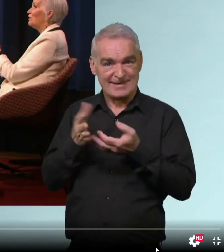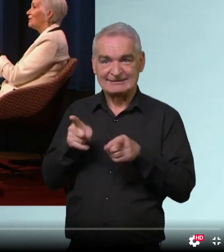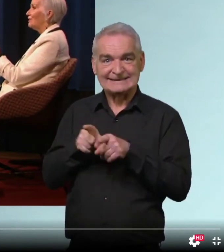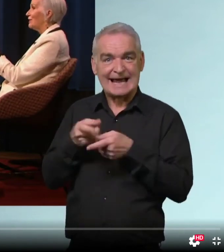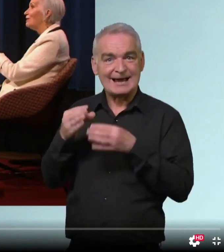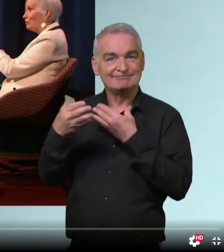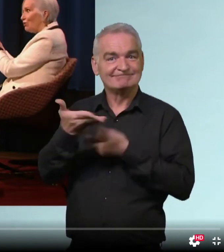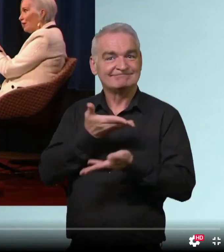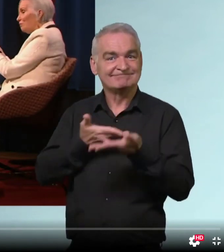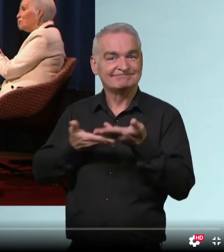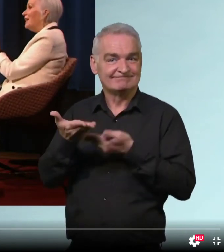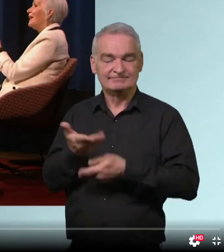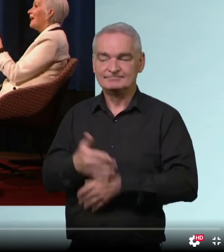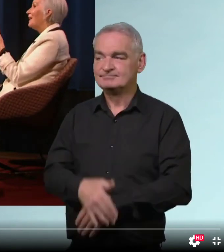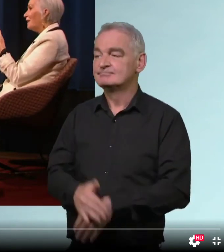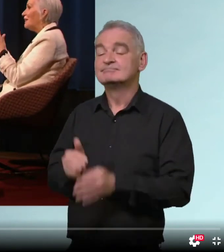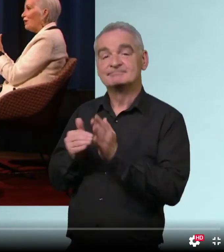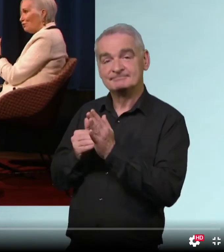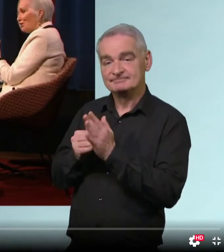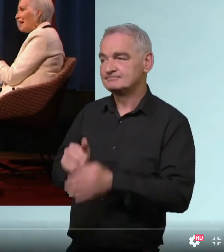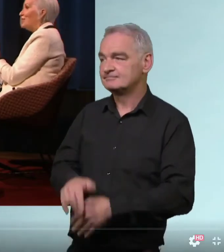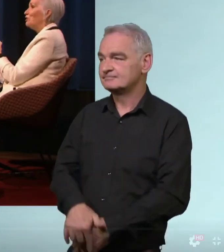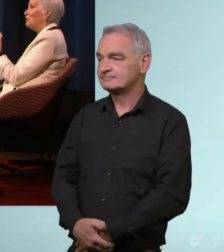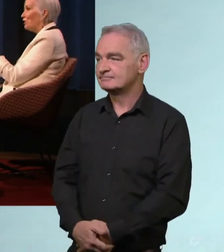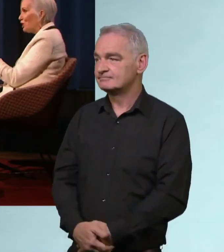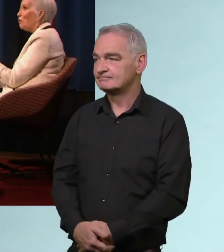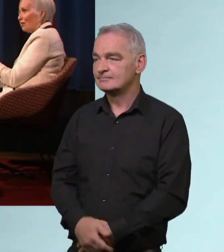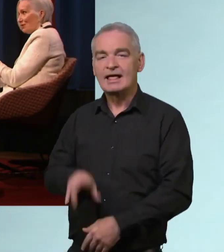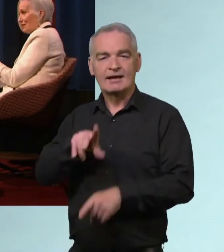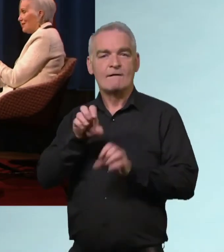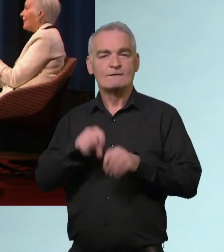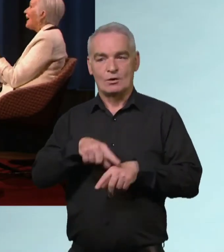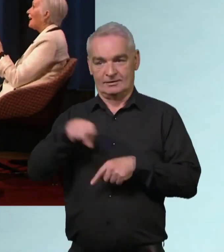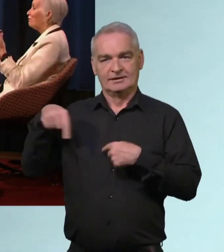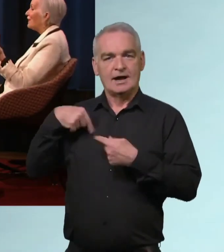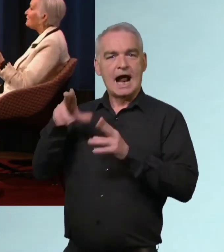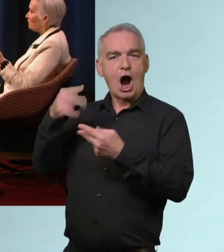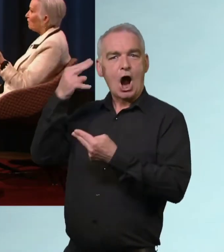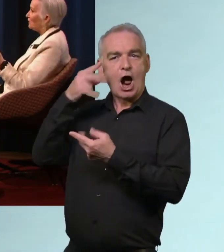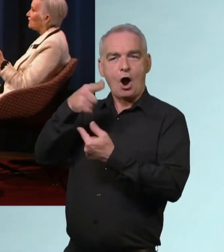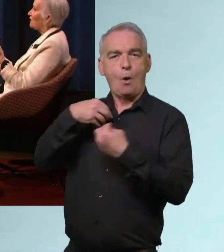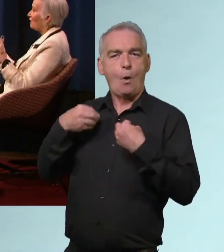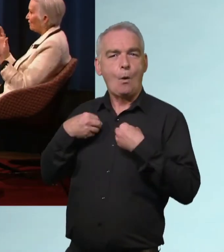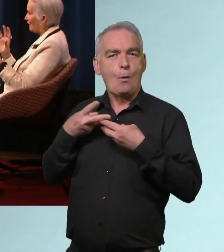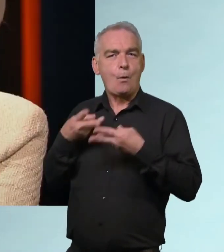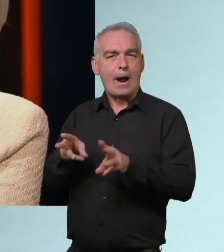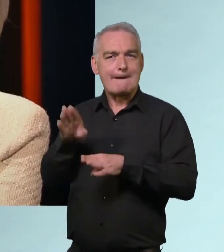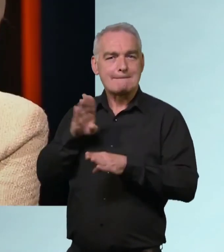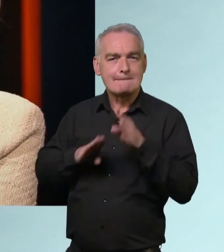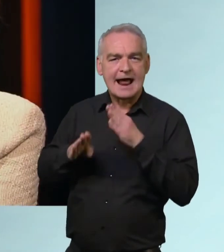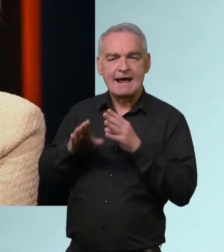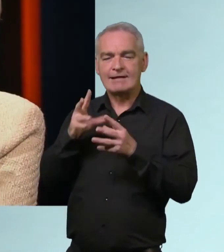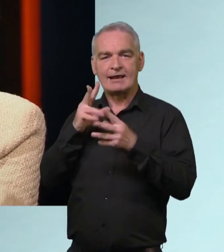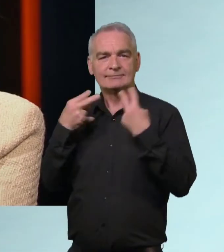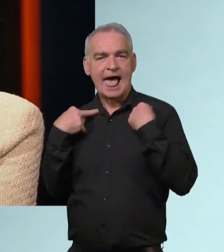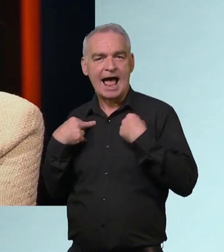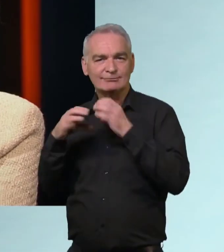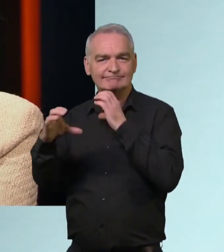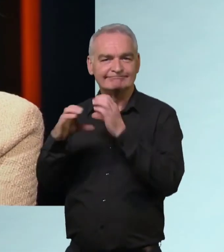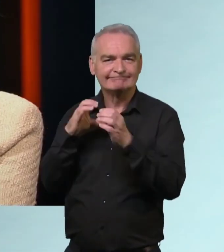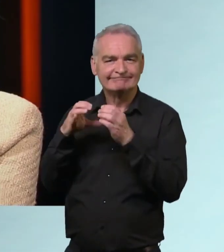find your little tribe. Yeah. And they understand you and your quirks. And forensic pathologists are very quirky people.